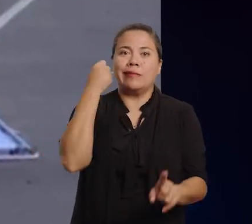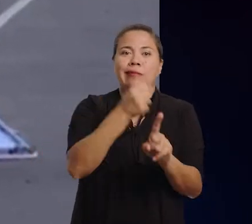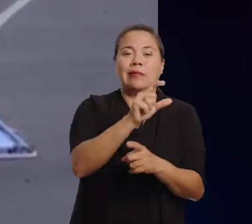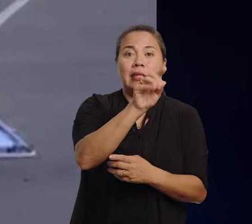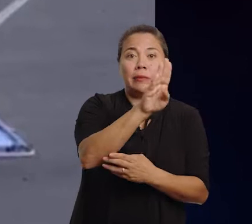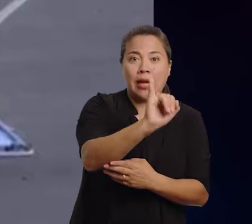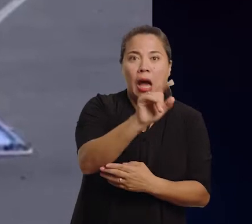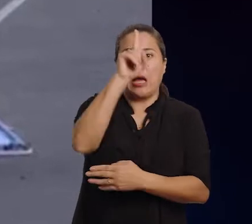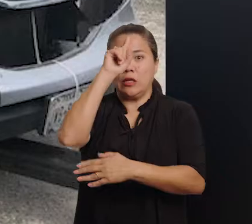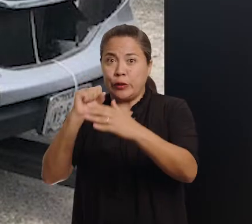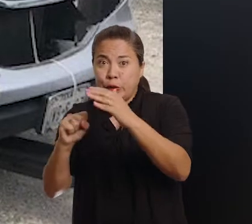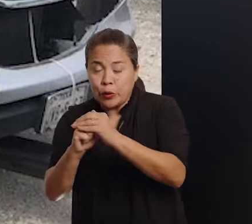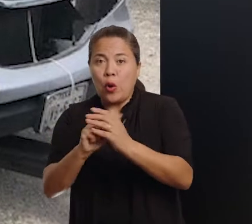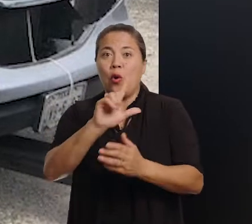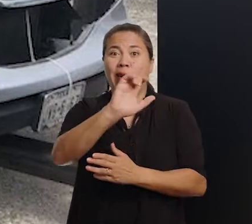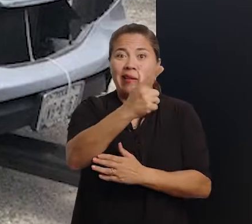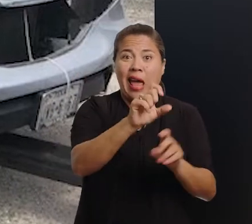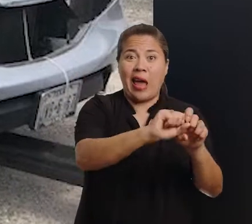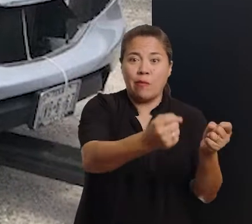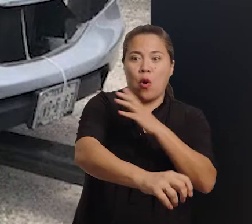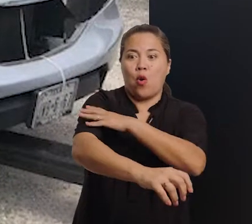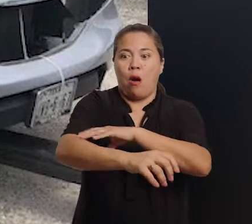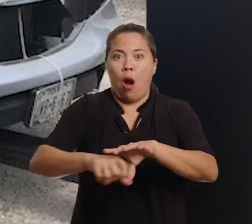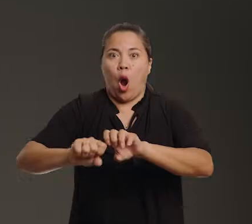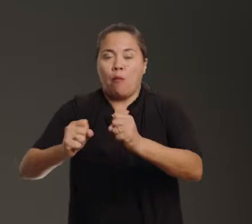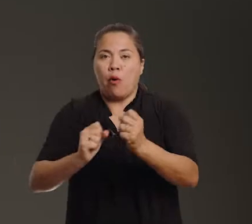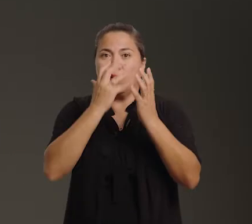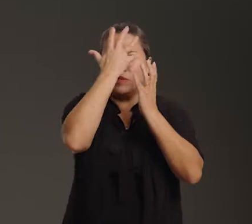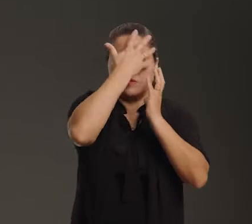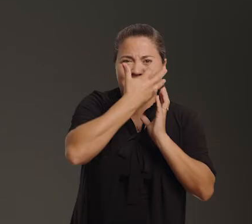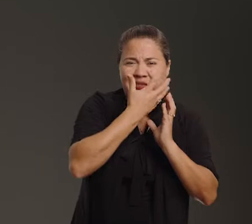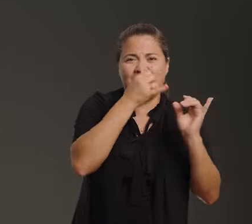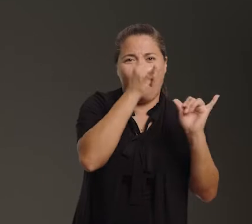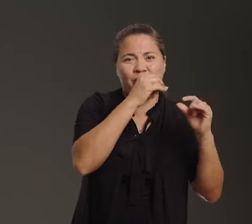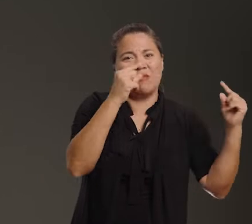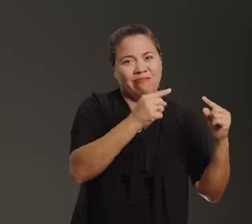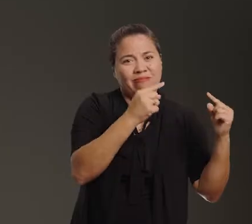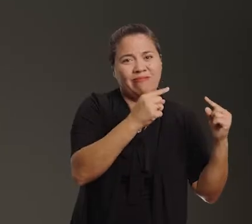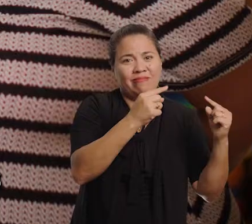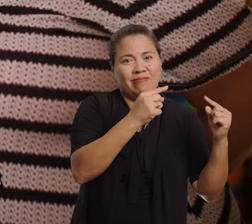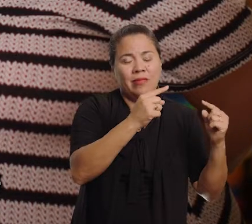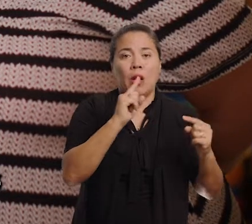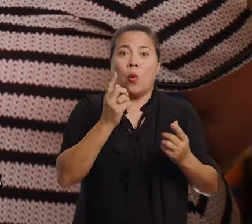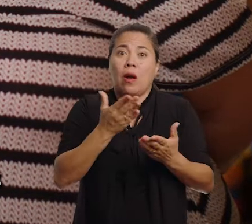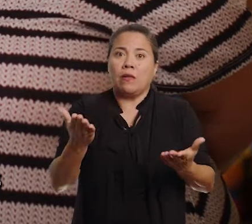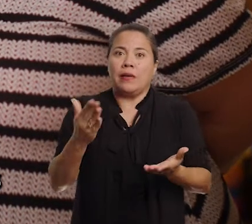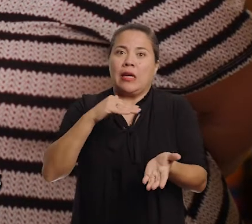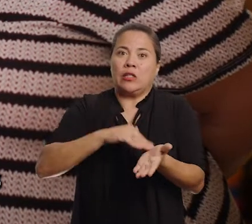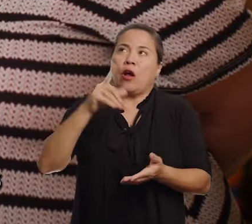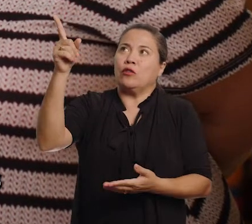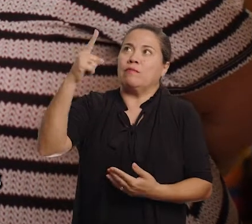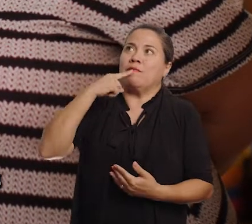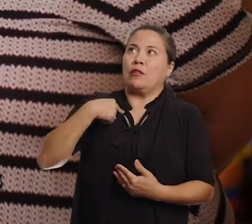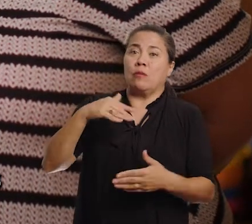right brain stroke, broke her femur, broke her right hand, and shattered everything on the left side of her face. One of the things the doctors